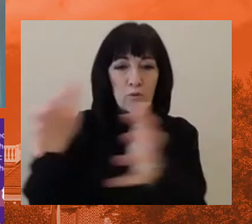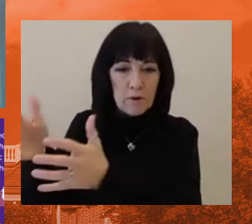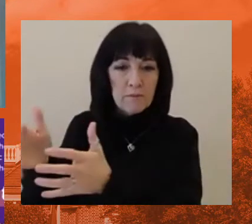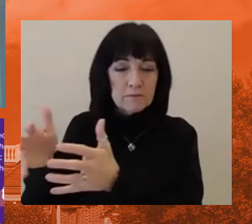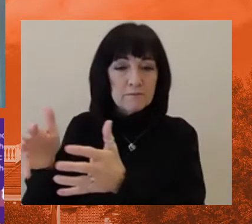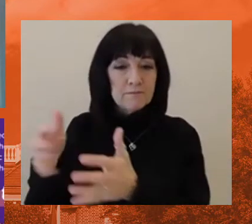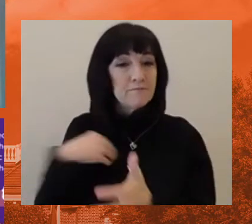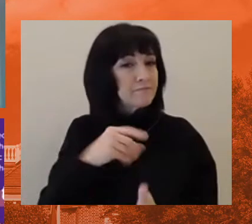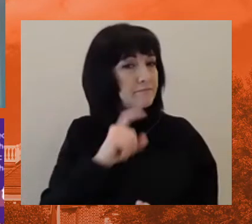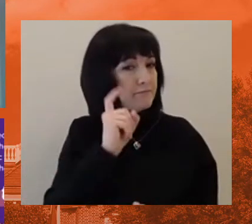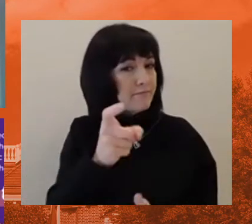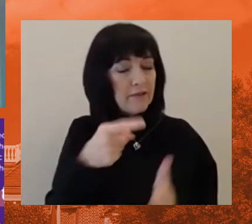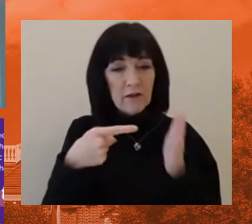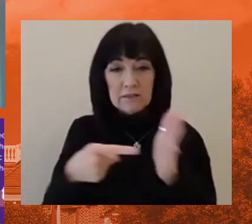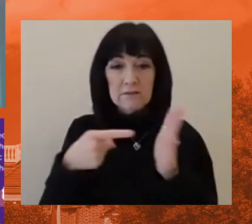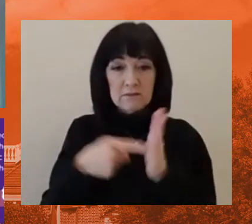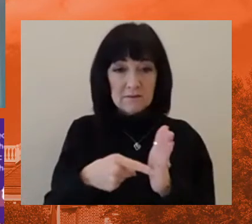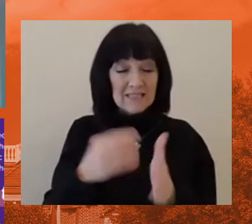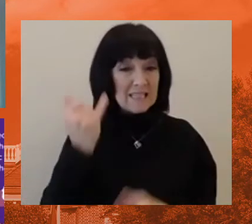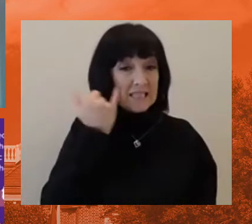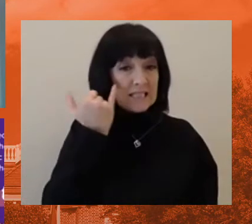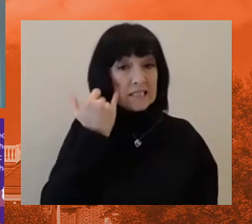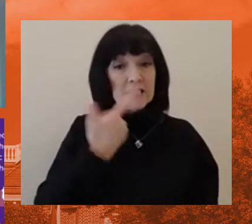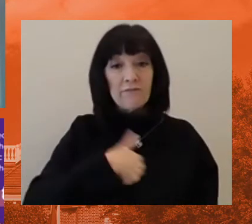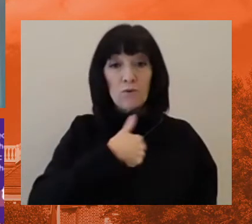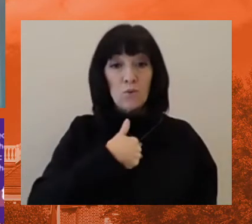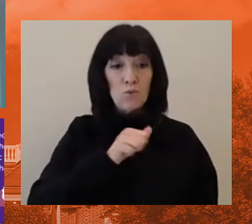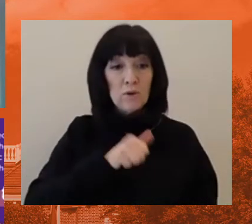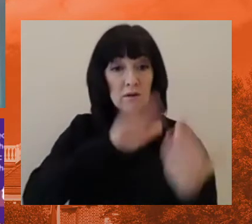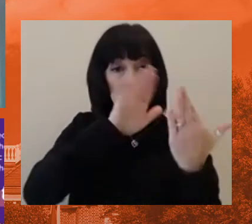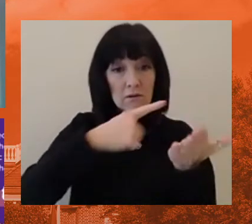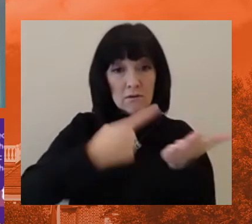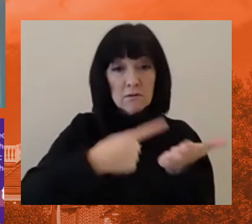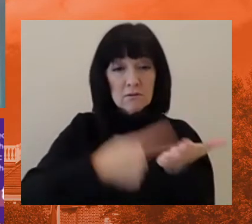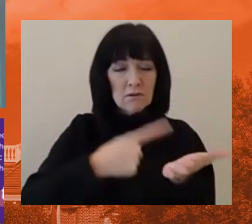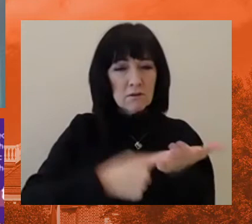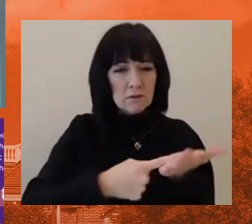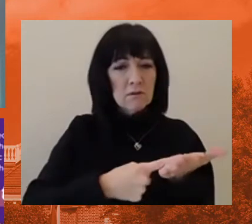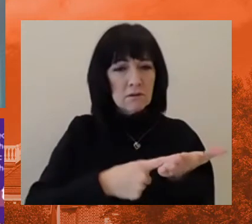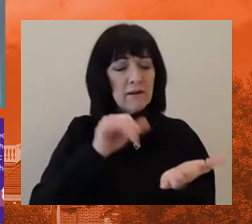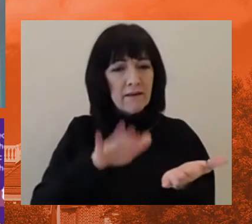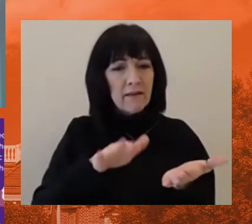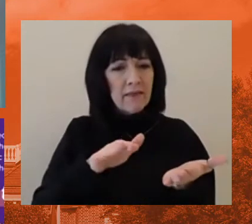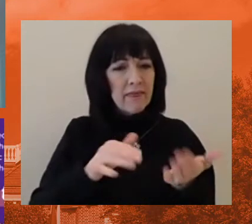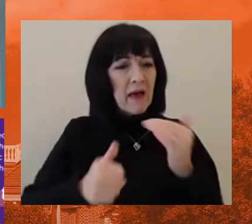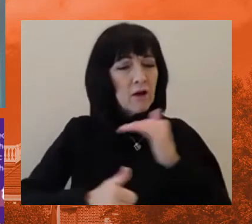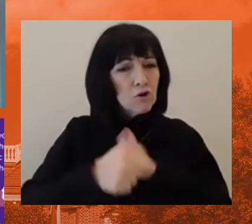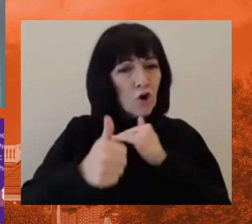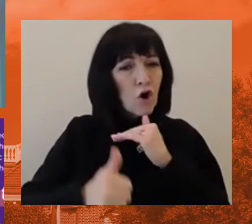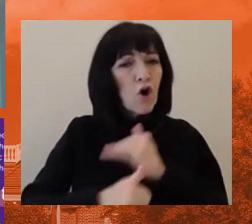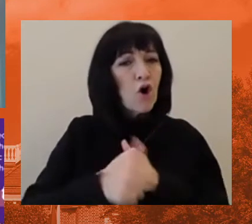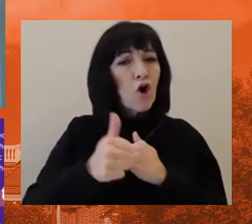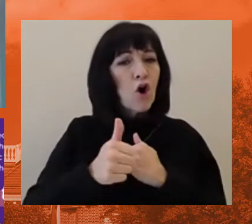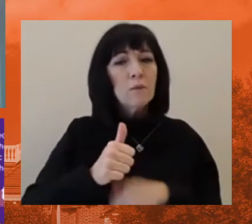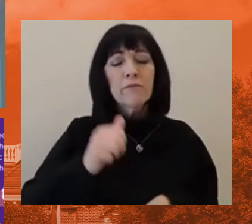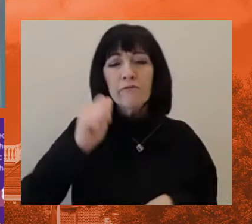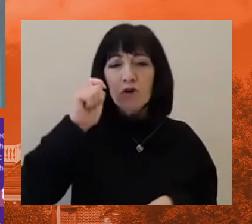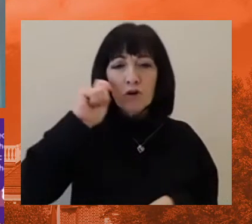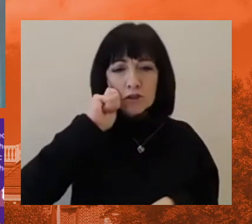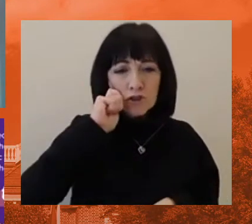address harmful gender-based norms, those harmful stereotypes that are